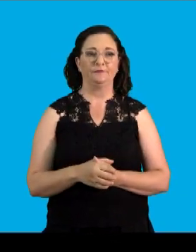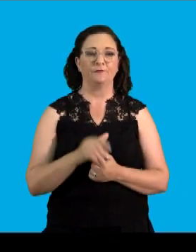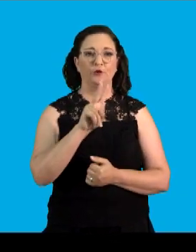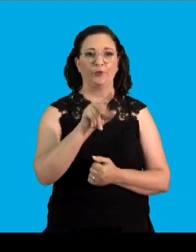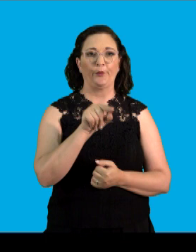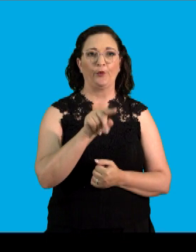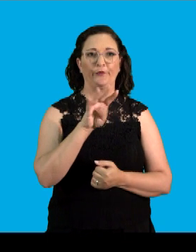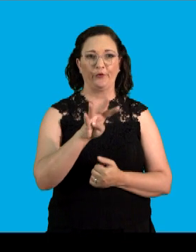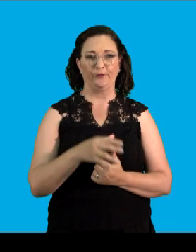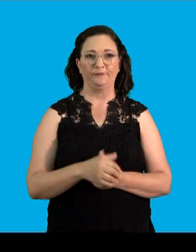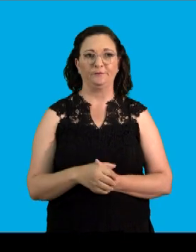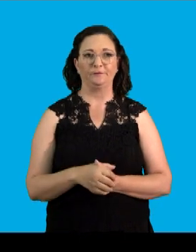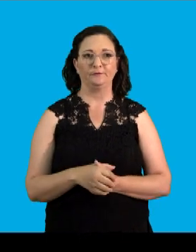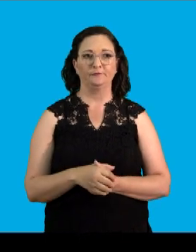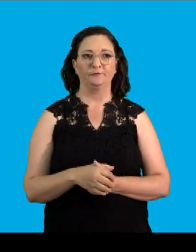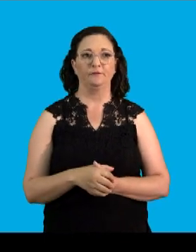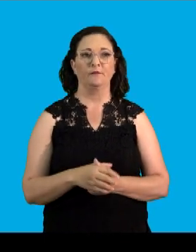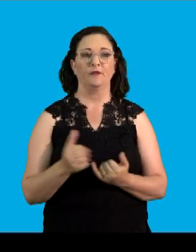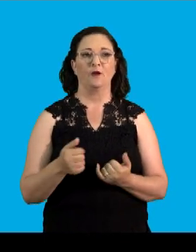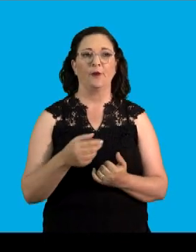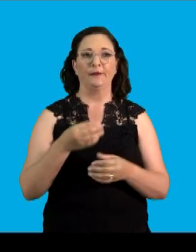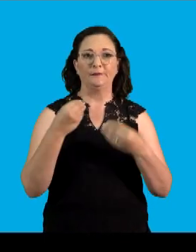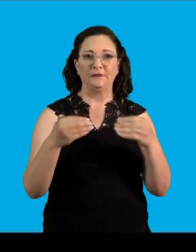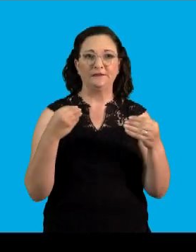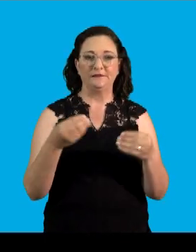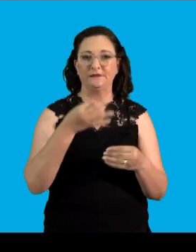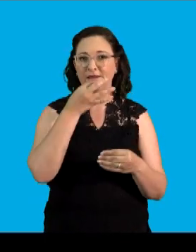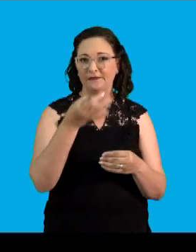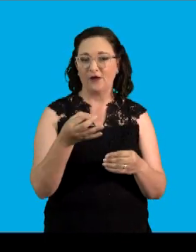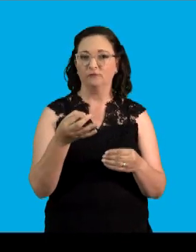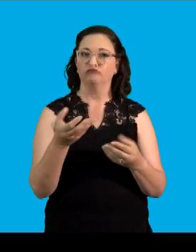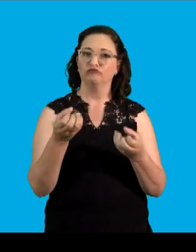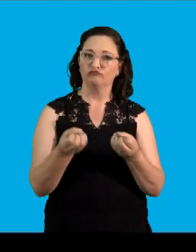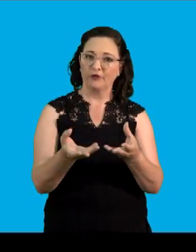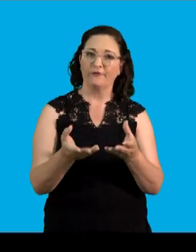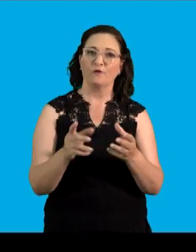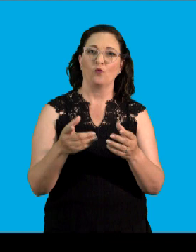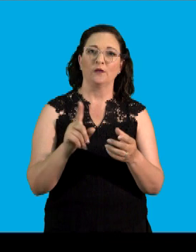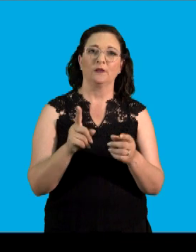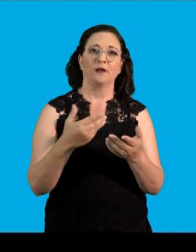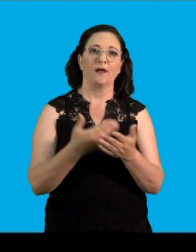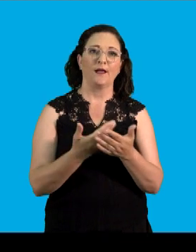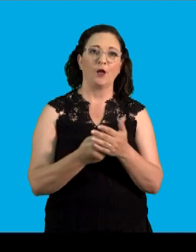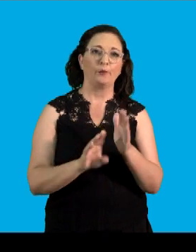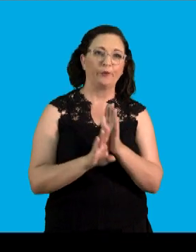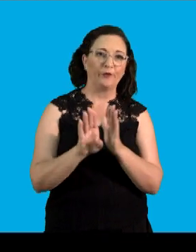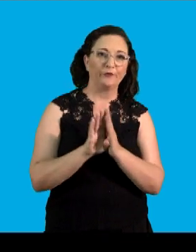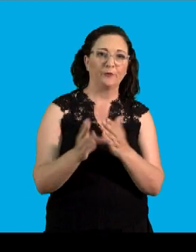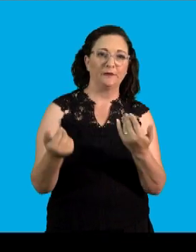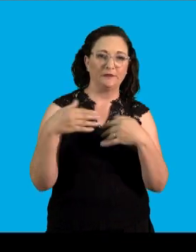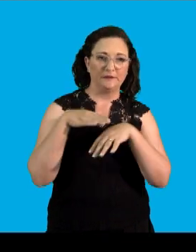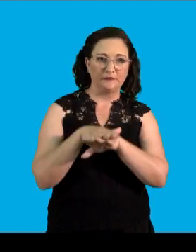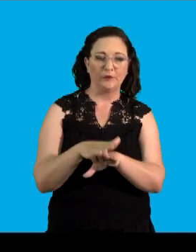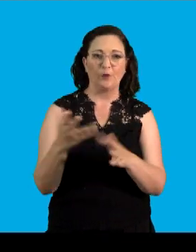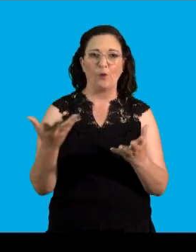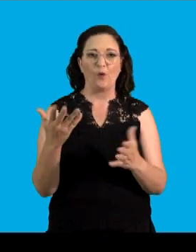we're moving on to 2.4. It says advise businesses on how to promote inclusivity in